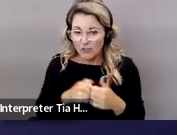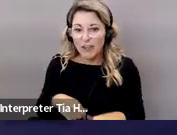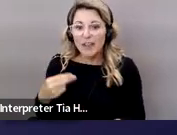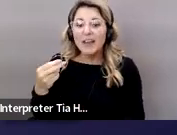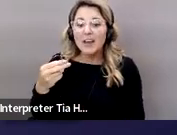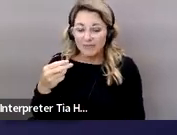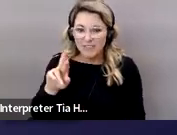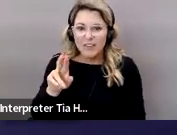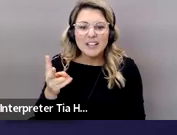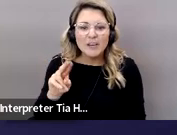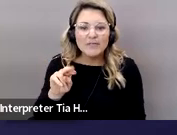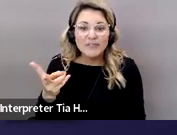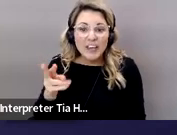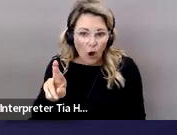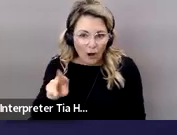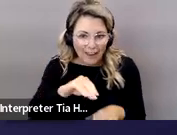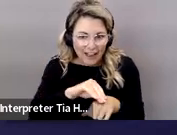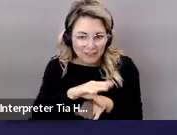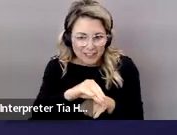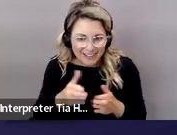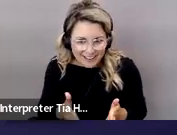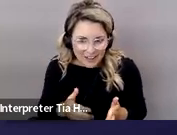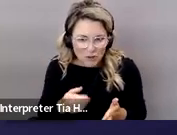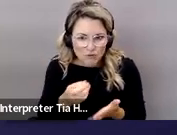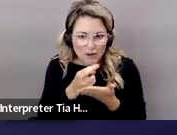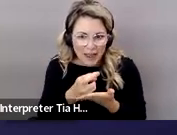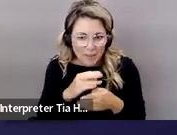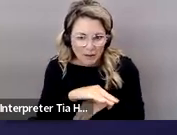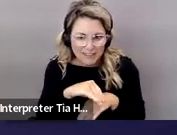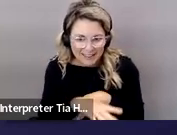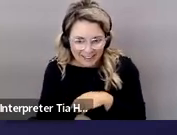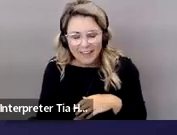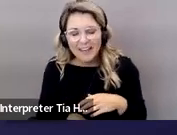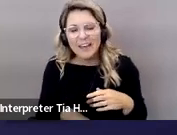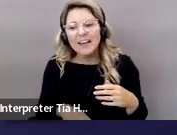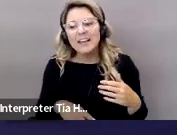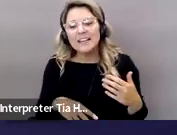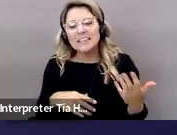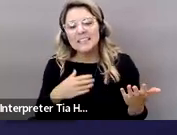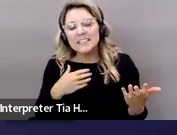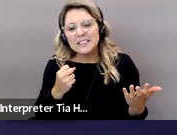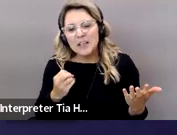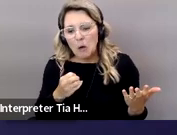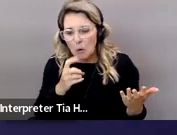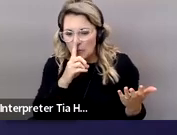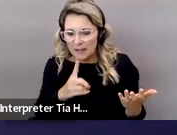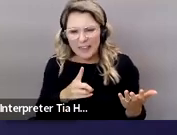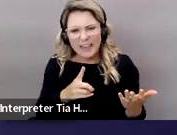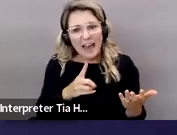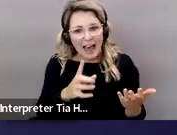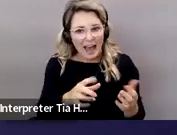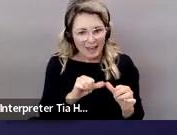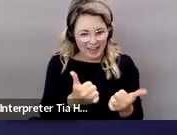counseling. So my familiarity tends to be more specific to funding agencies